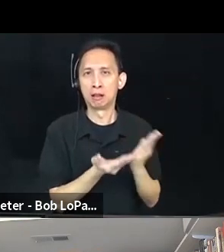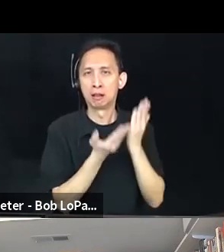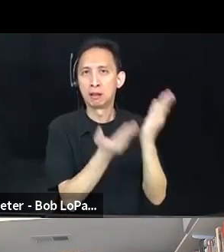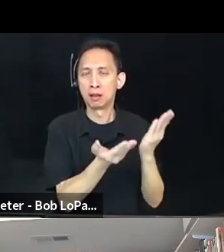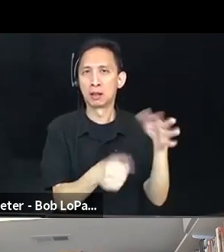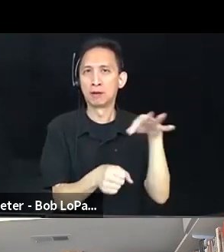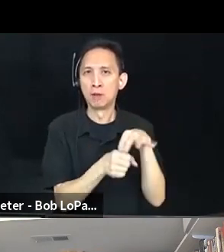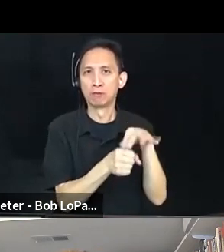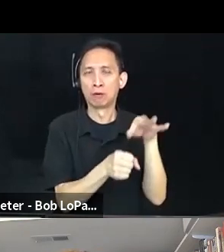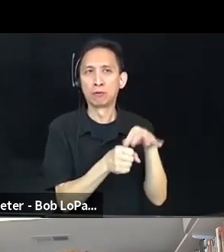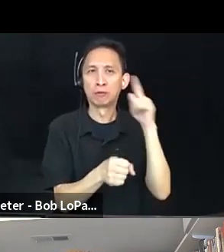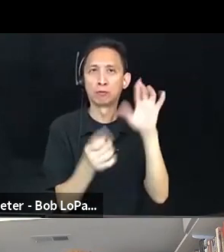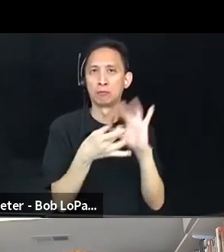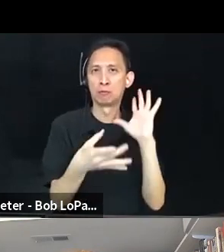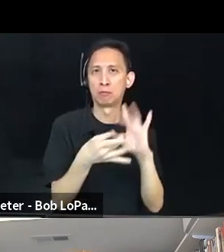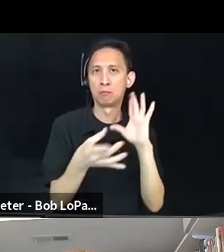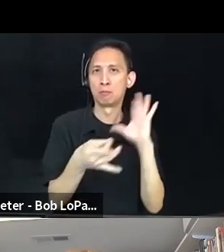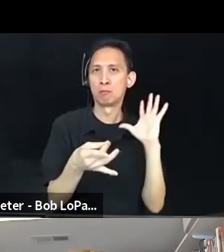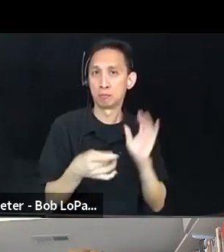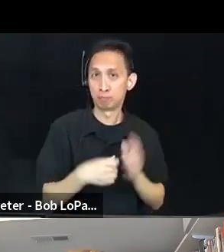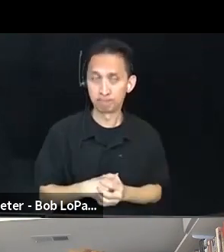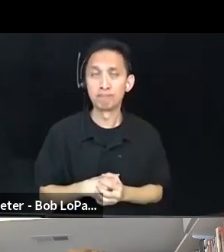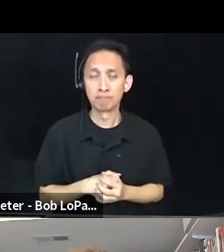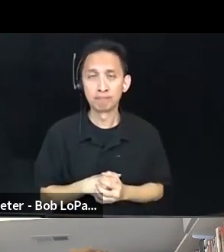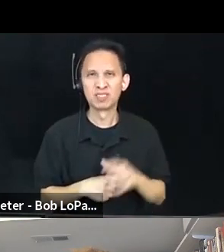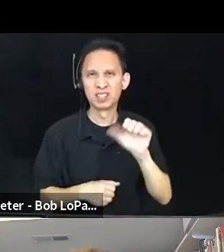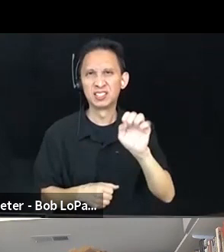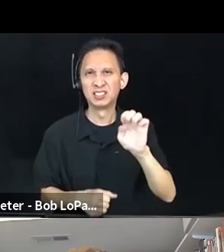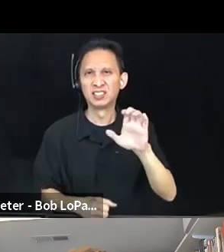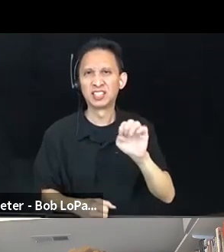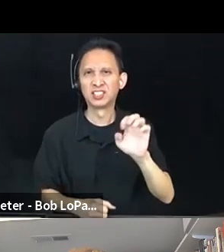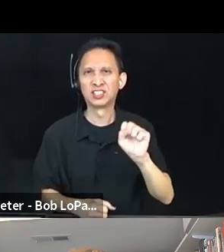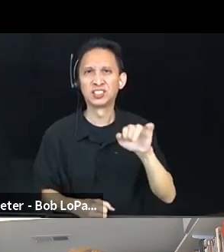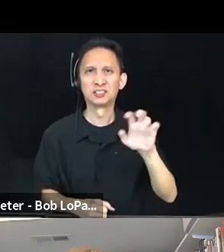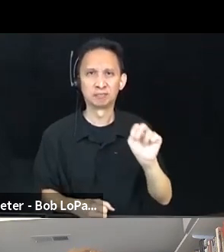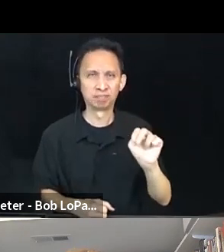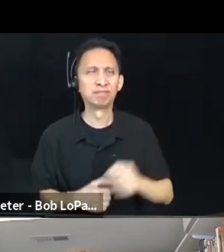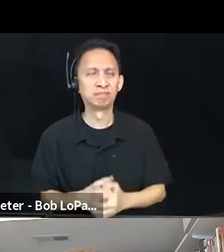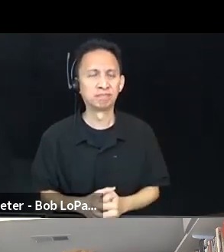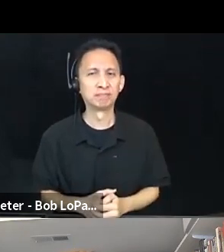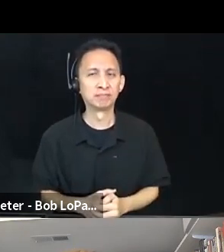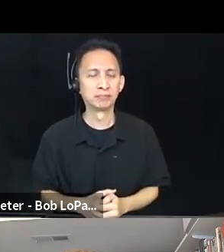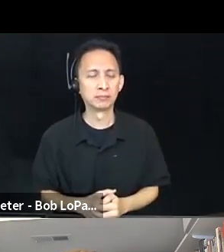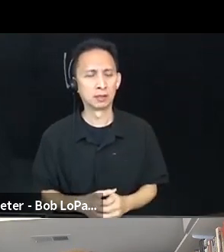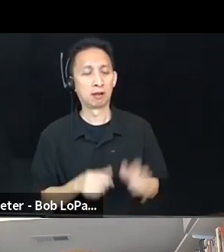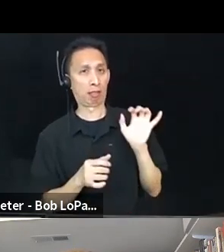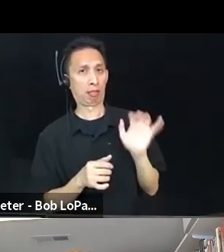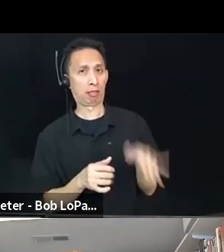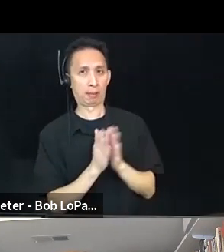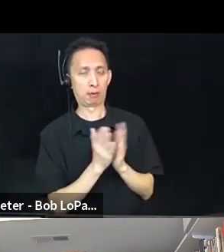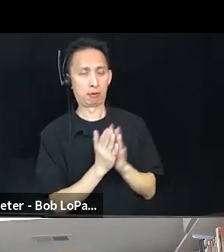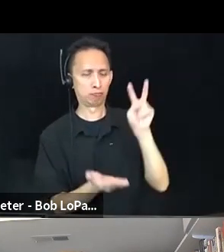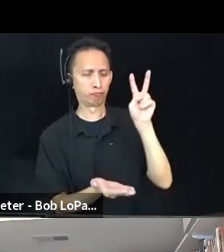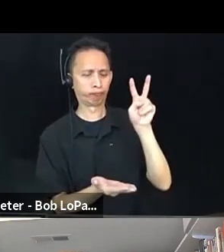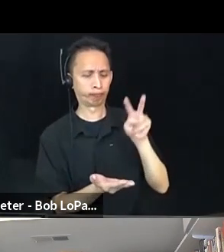votes for secession. So I think one thing that's really interesting about that is just how the kind of we